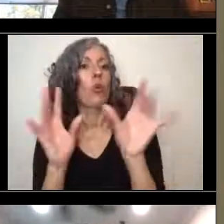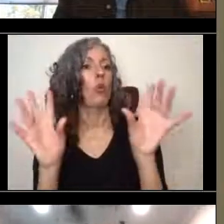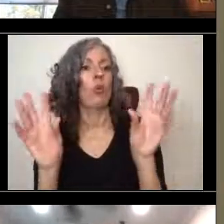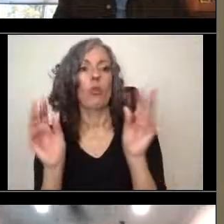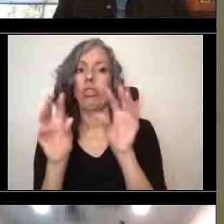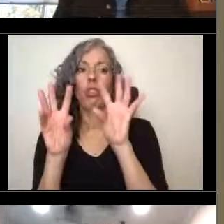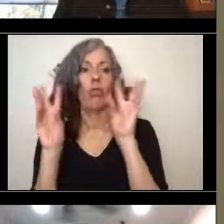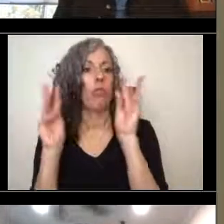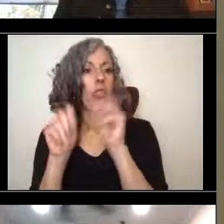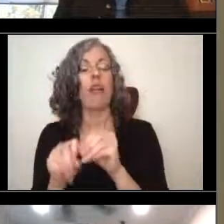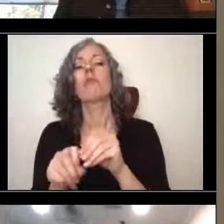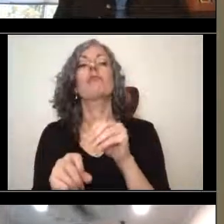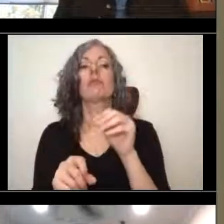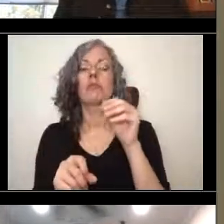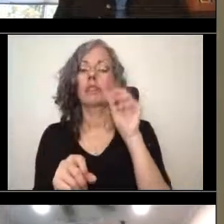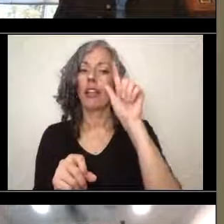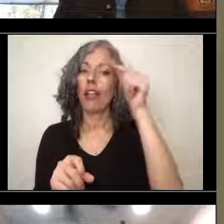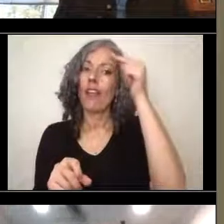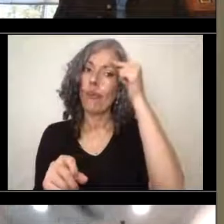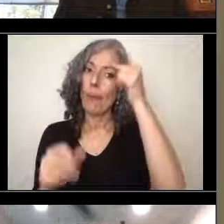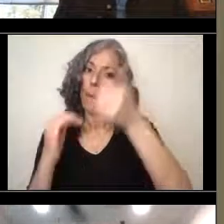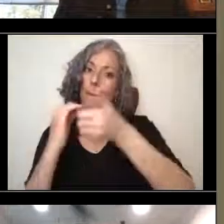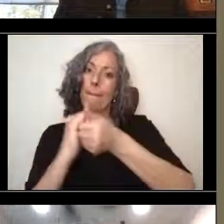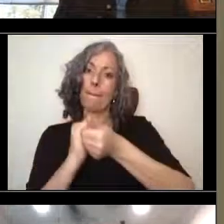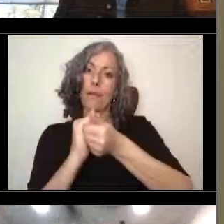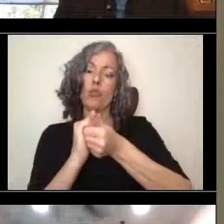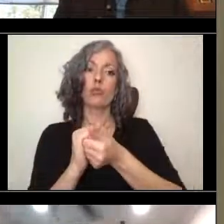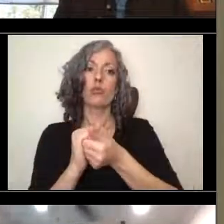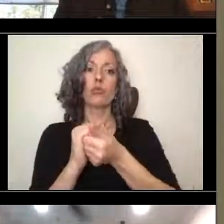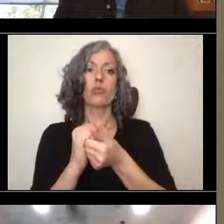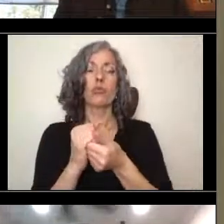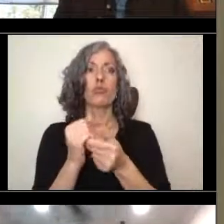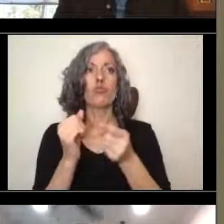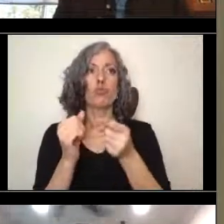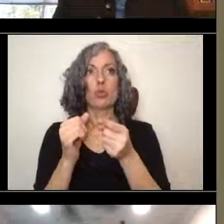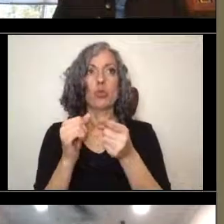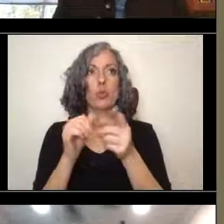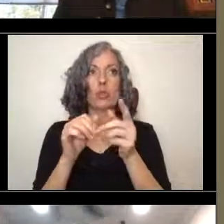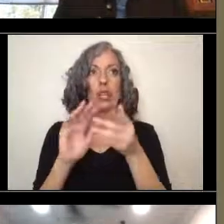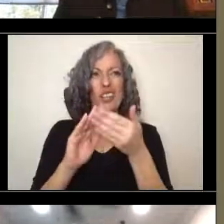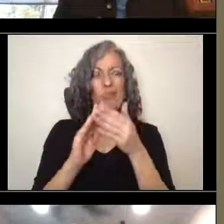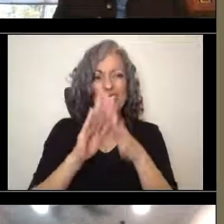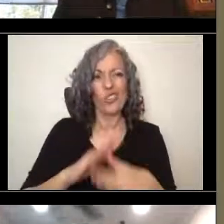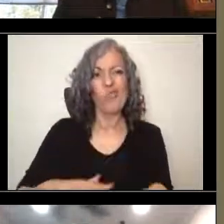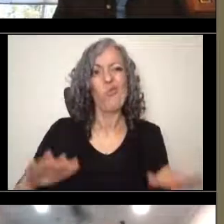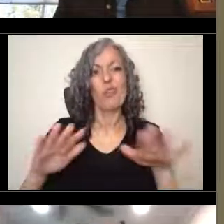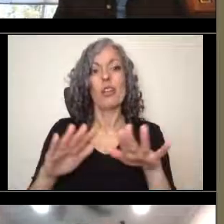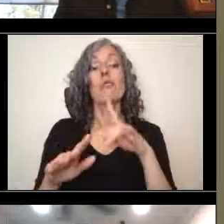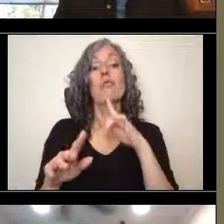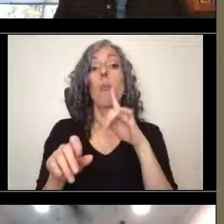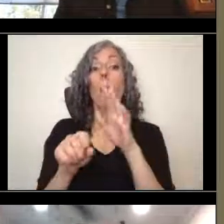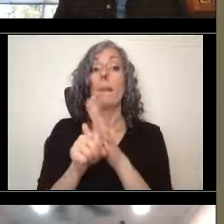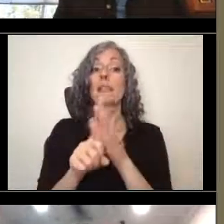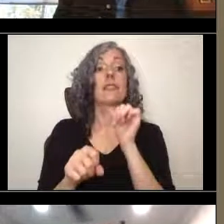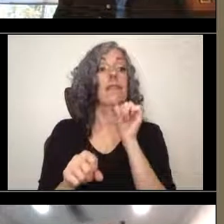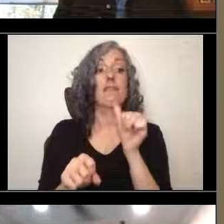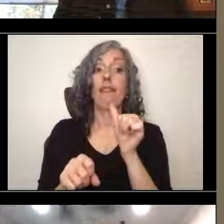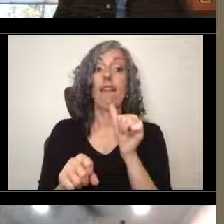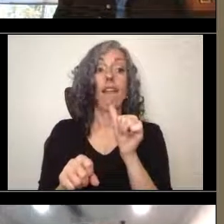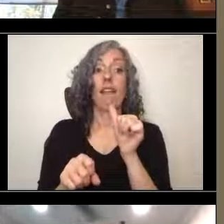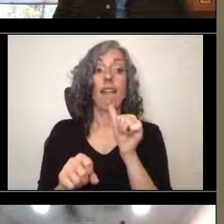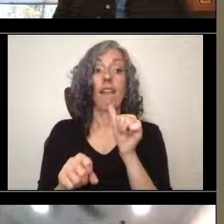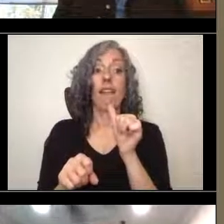government agencies really being partners to overburdened communities around ensuring that they are not going to be taking